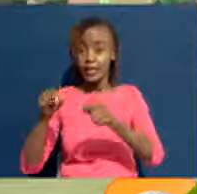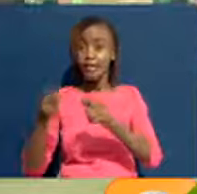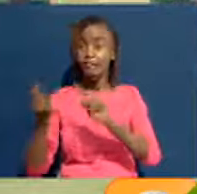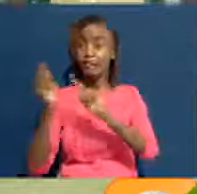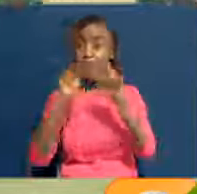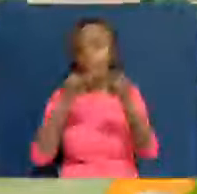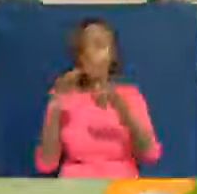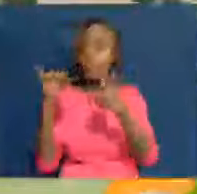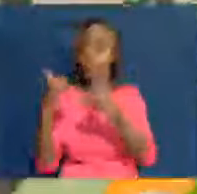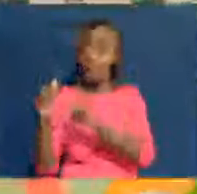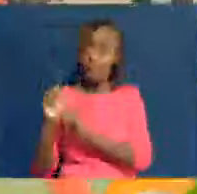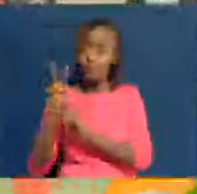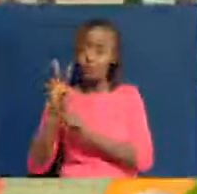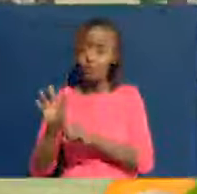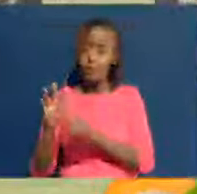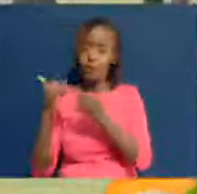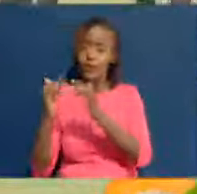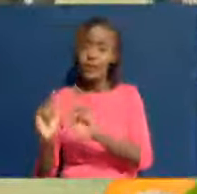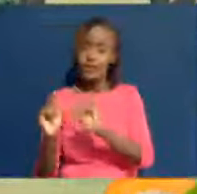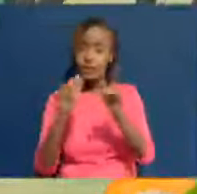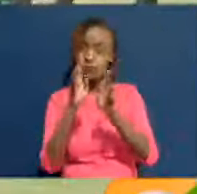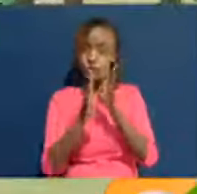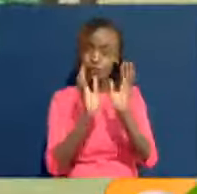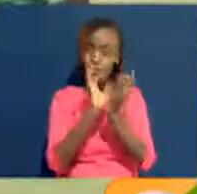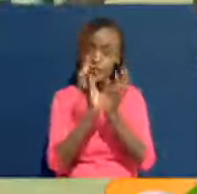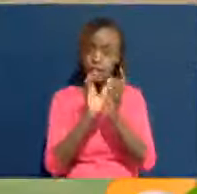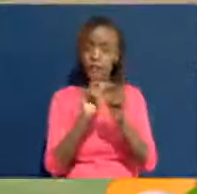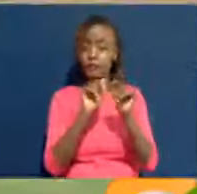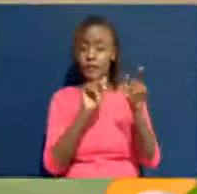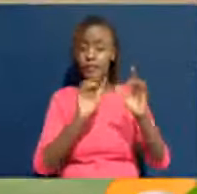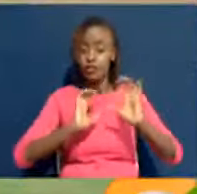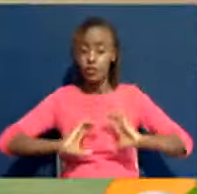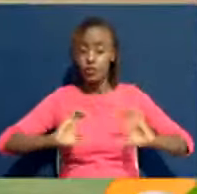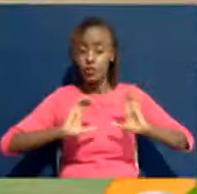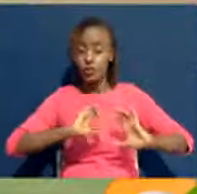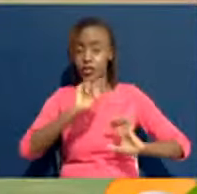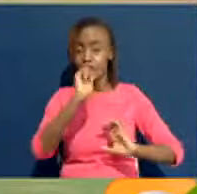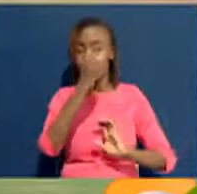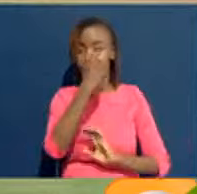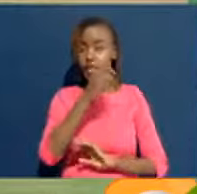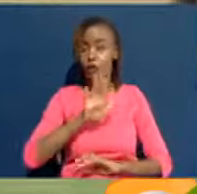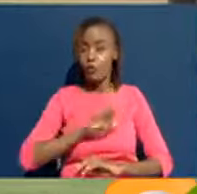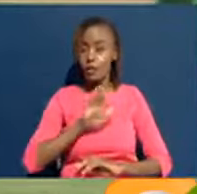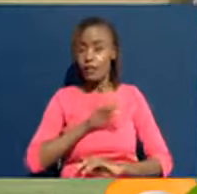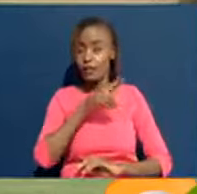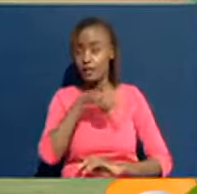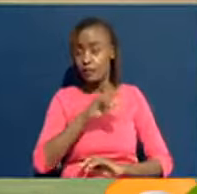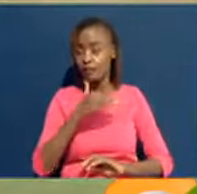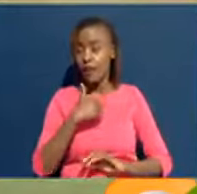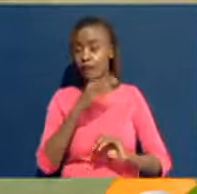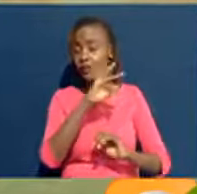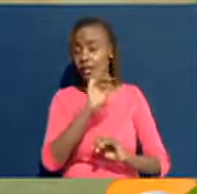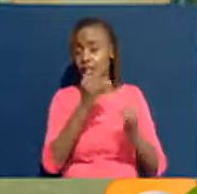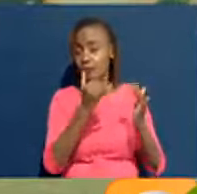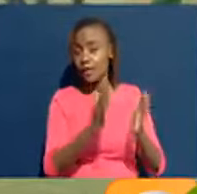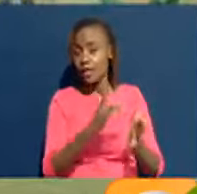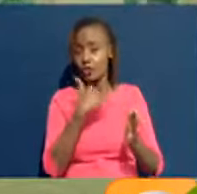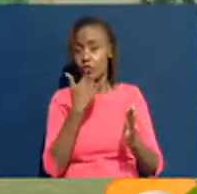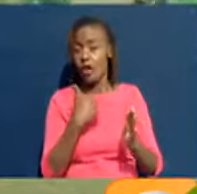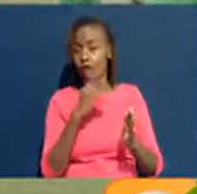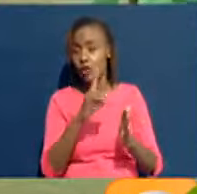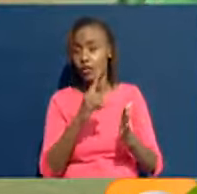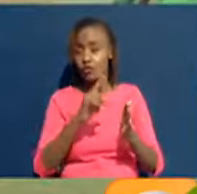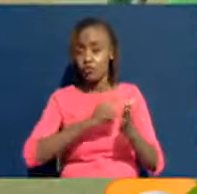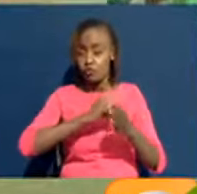with 24 players reporting at Kasarani. Coach Beldine Odemba called a provisional squad of 30 that has less than a week